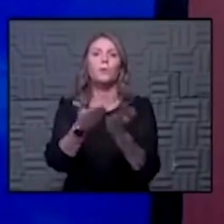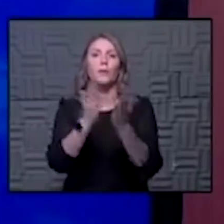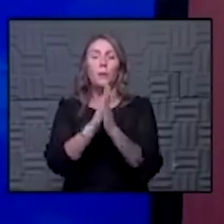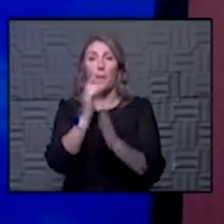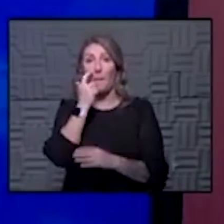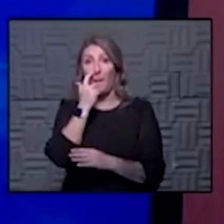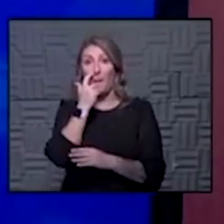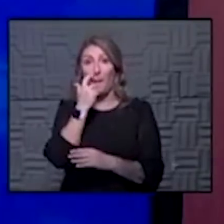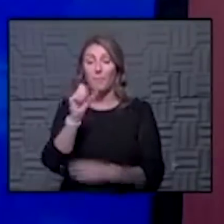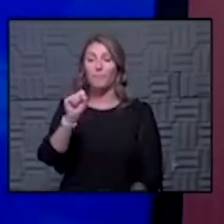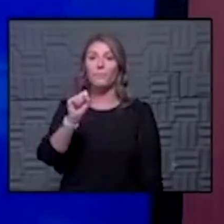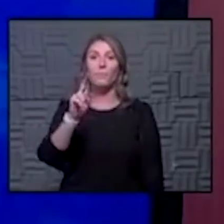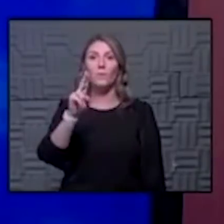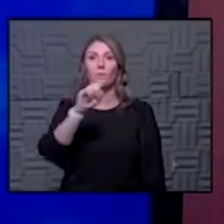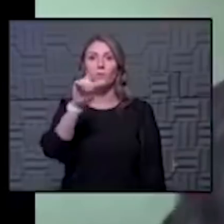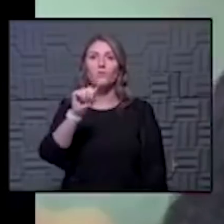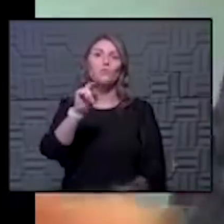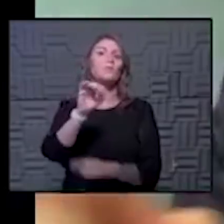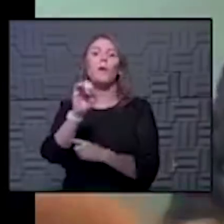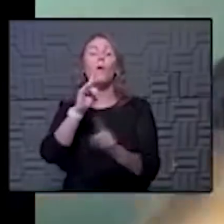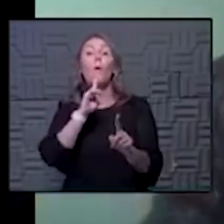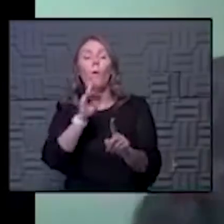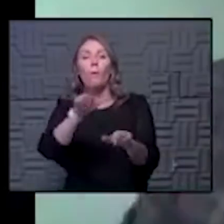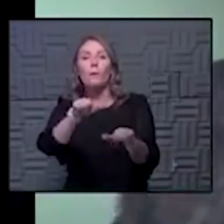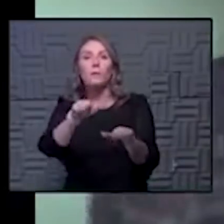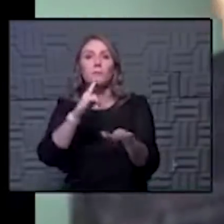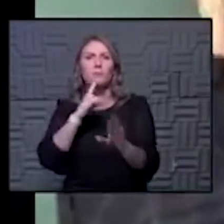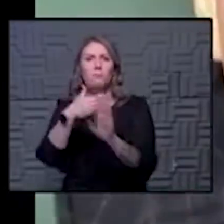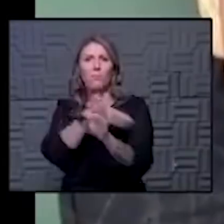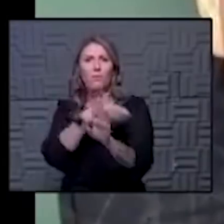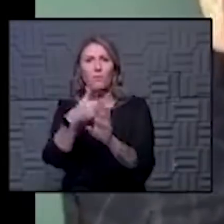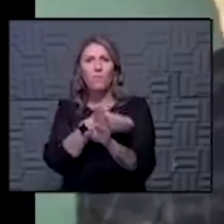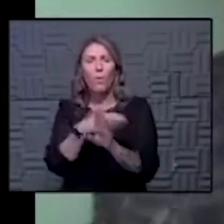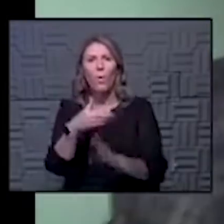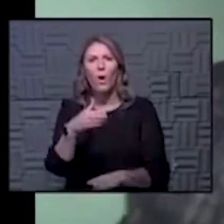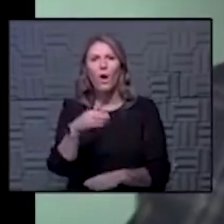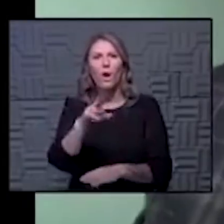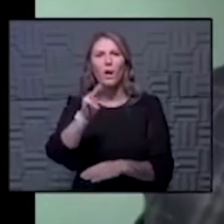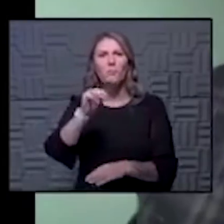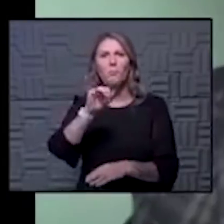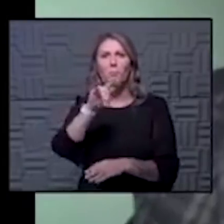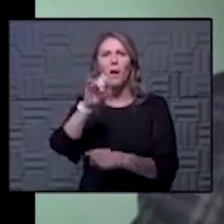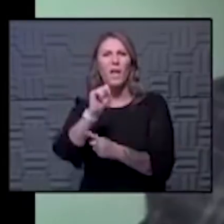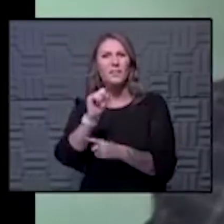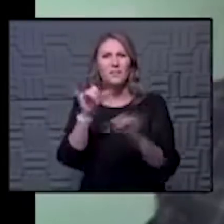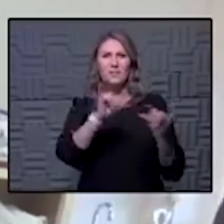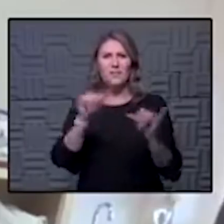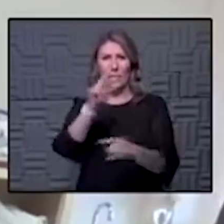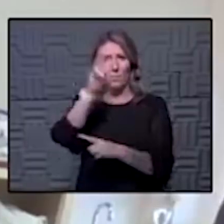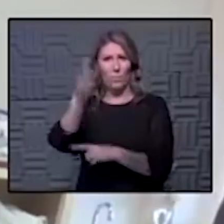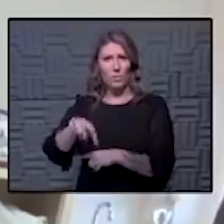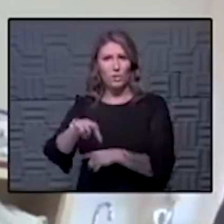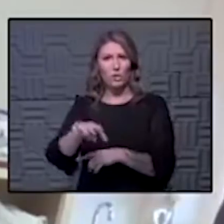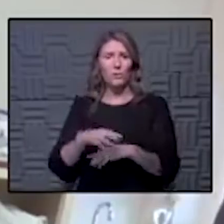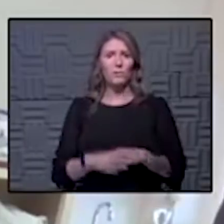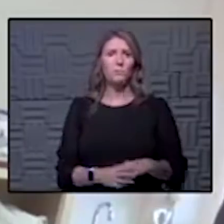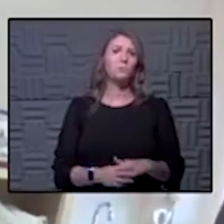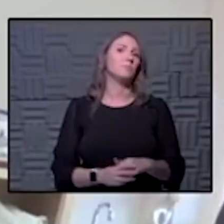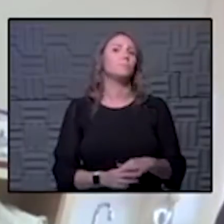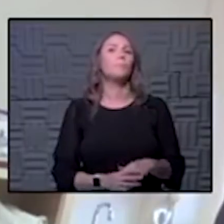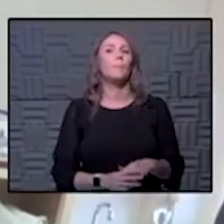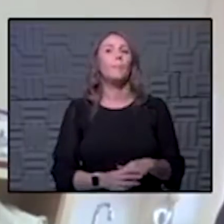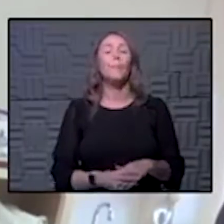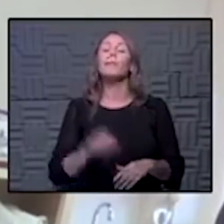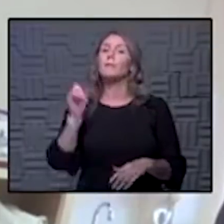All right, Suzanne. Yeah, those are. And hey, before you do that, Garold, is the data the same down in Wichita? Does it look similar to that? Yeah, I think they're